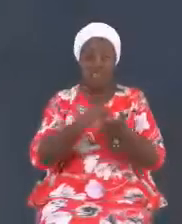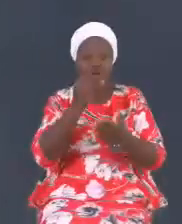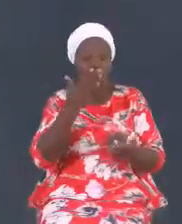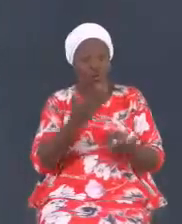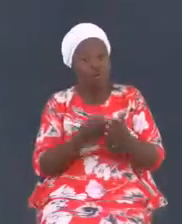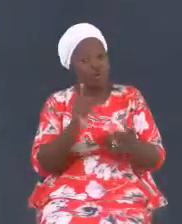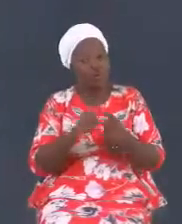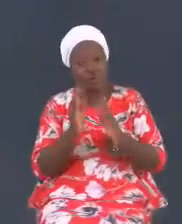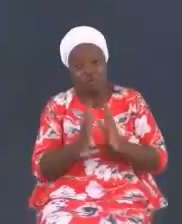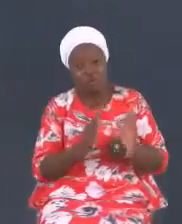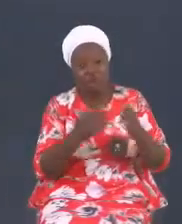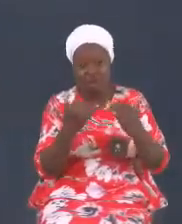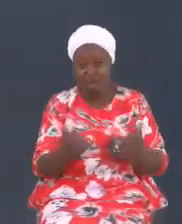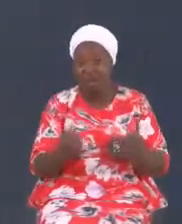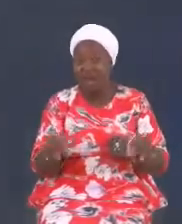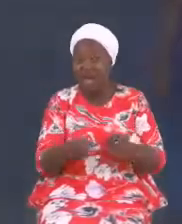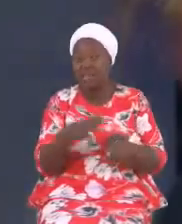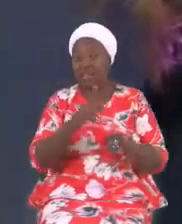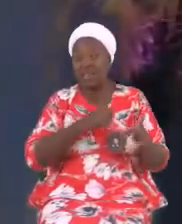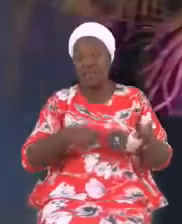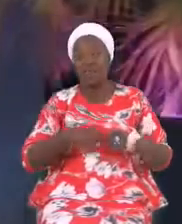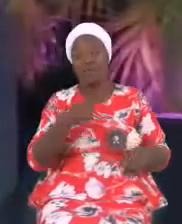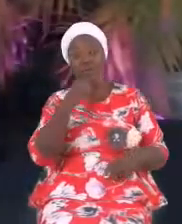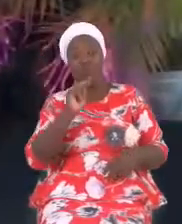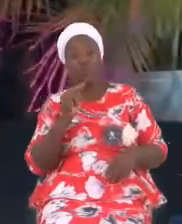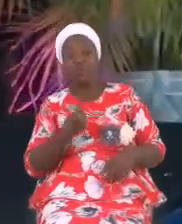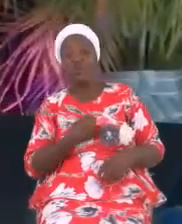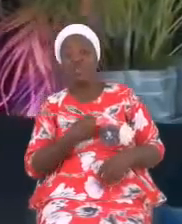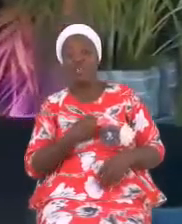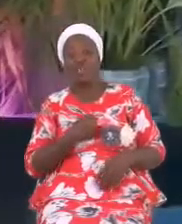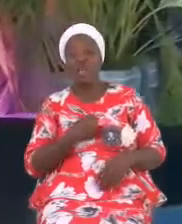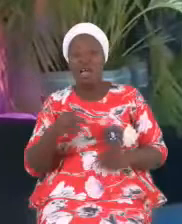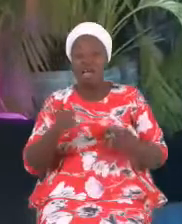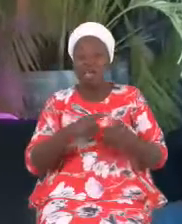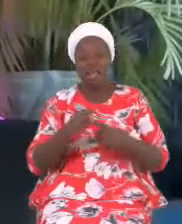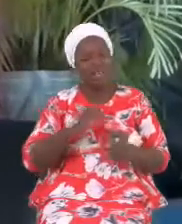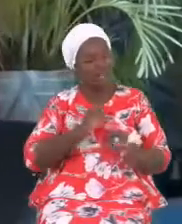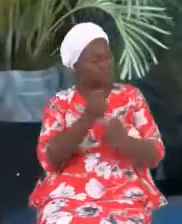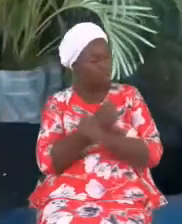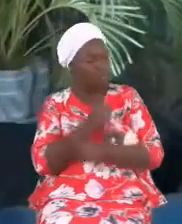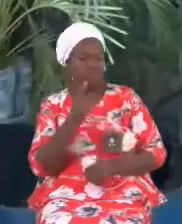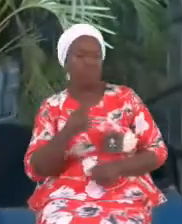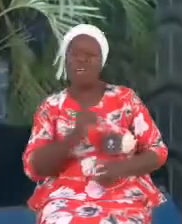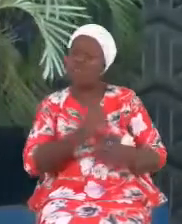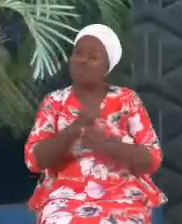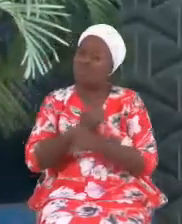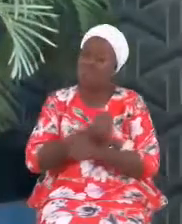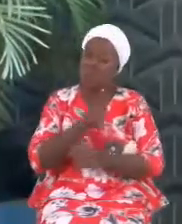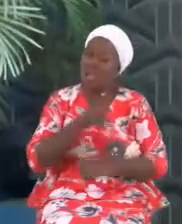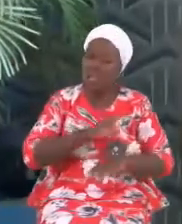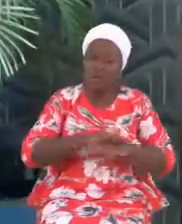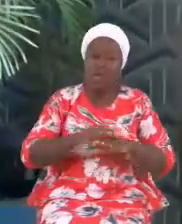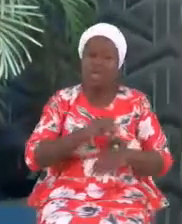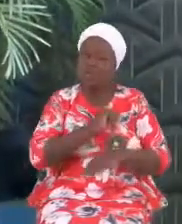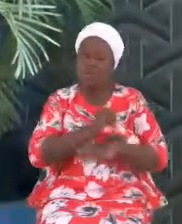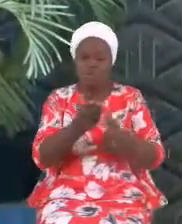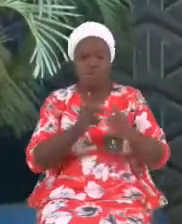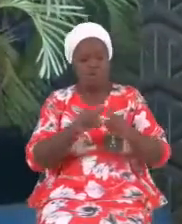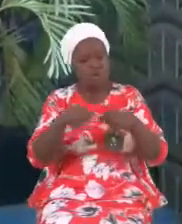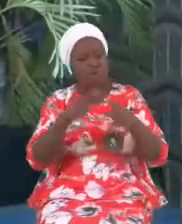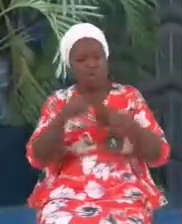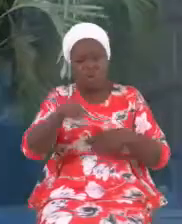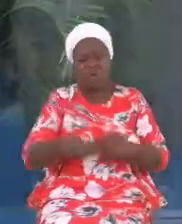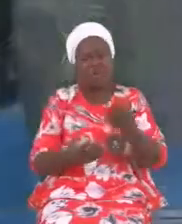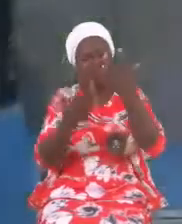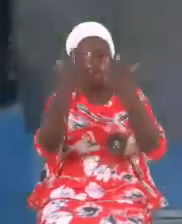now. As the Lord says, I'm preparing a place for you. I love you. I don't want you to go to that left-hand side. I want you